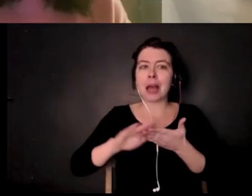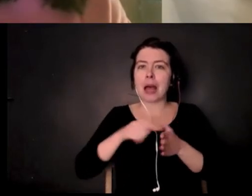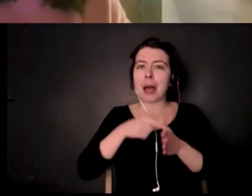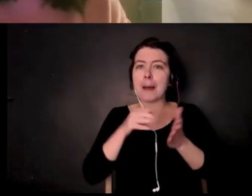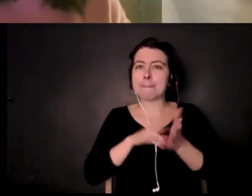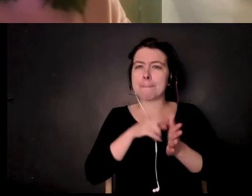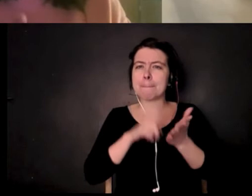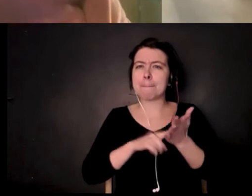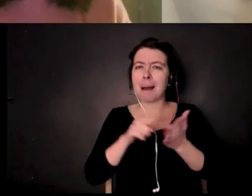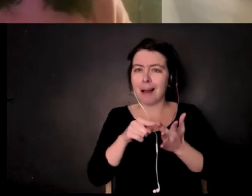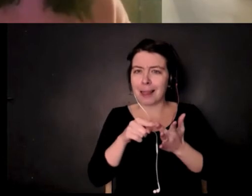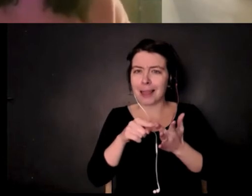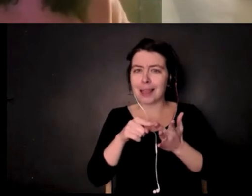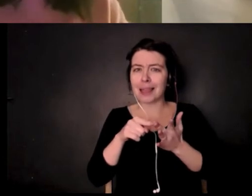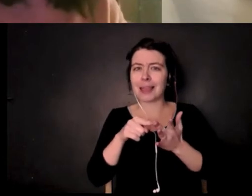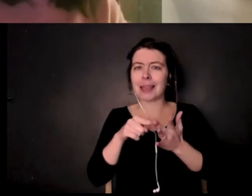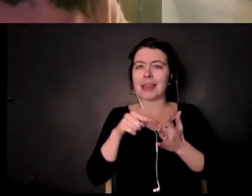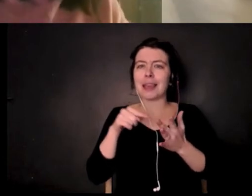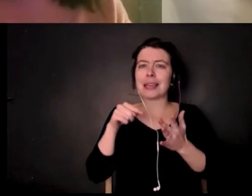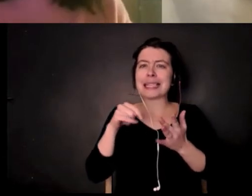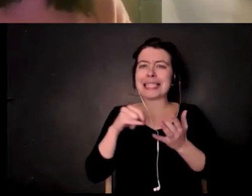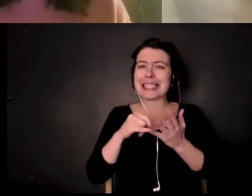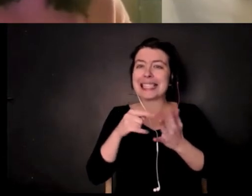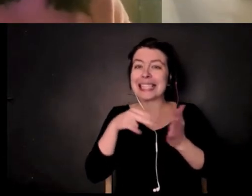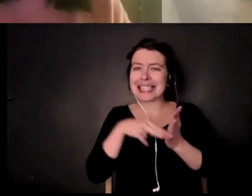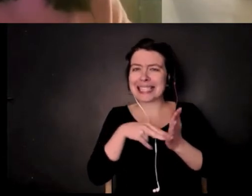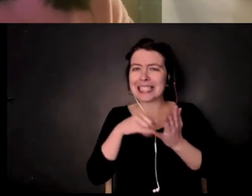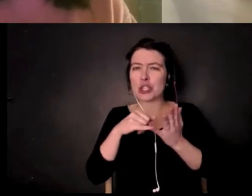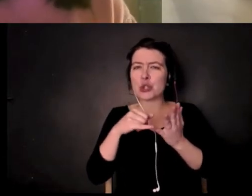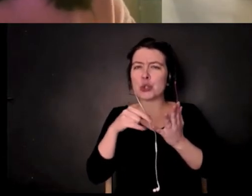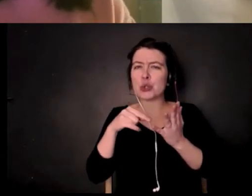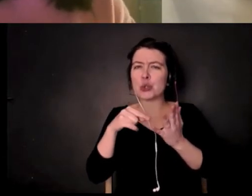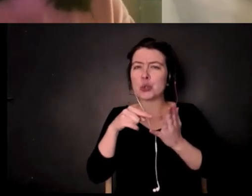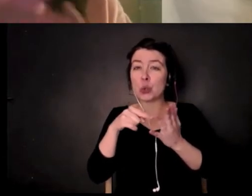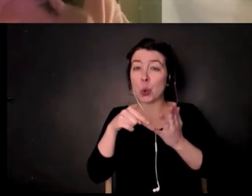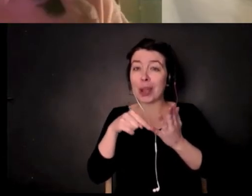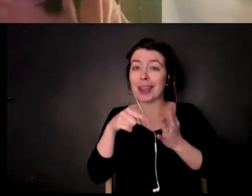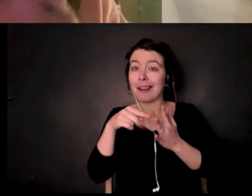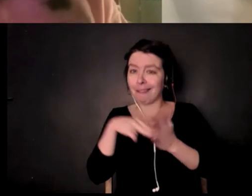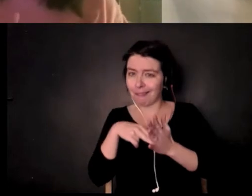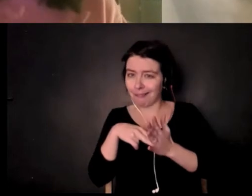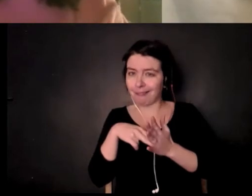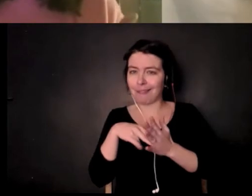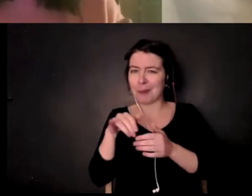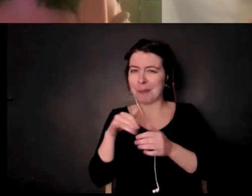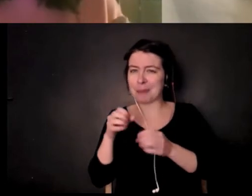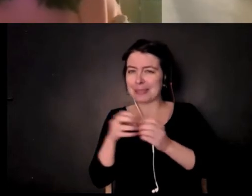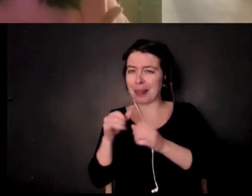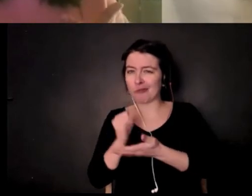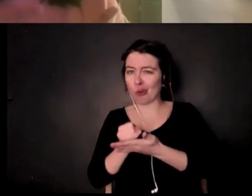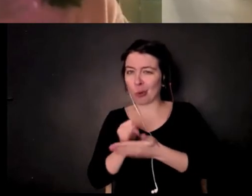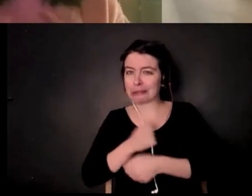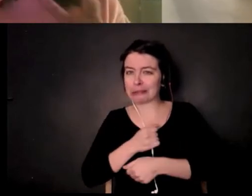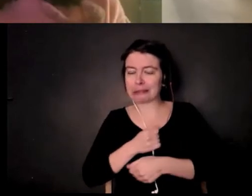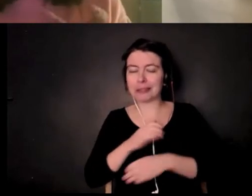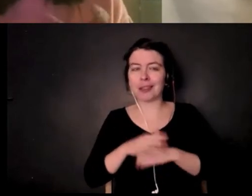own manifesto, a South Asian manifesto, futurist manifesto rather, and her research is brilliant because it